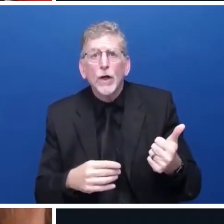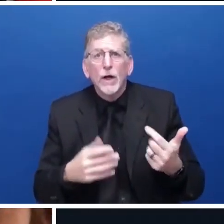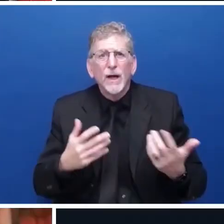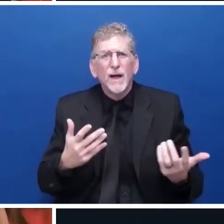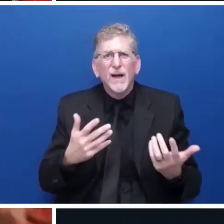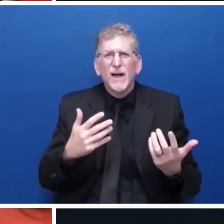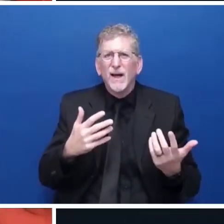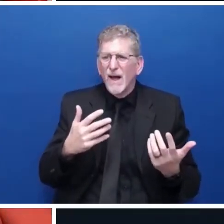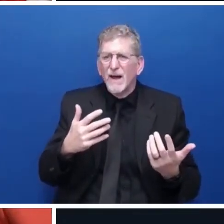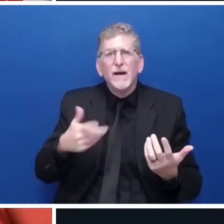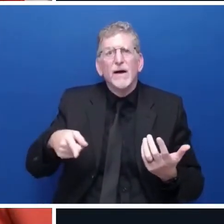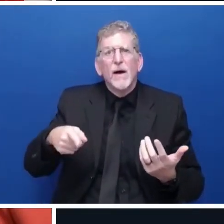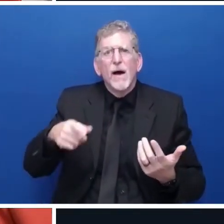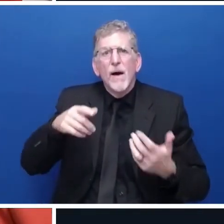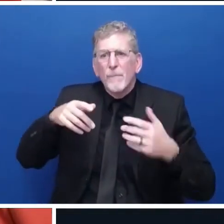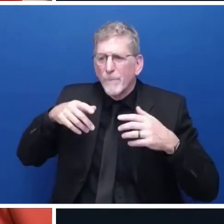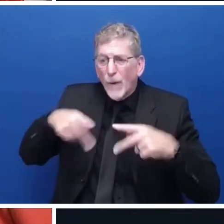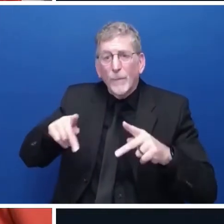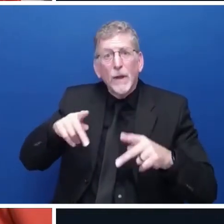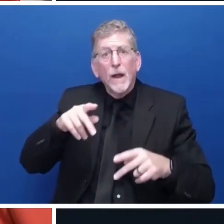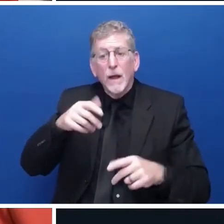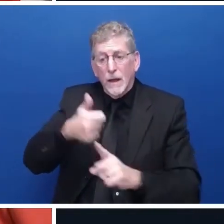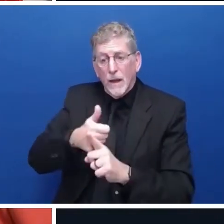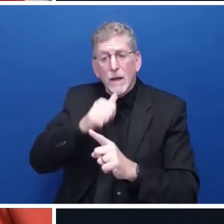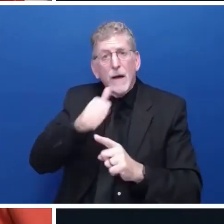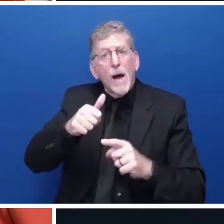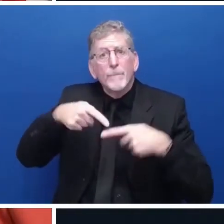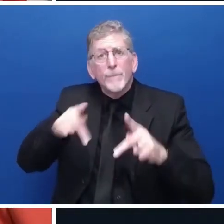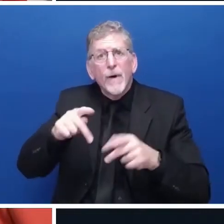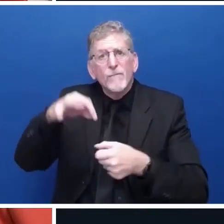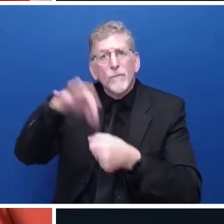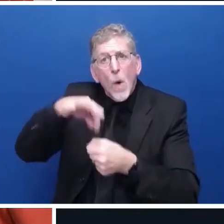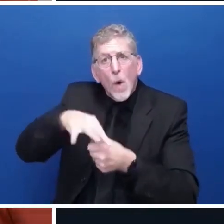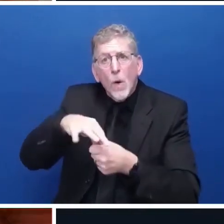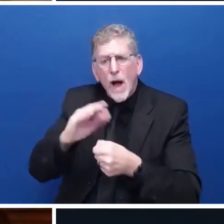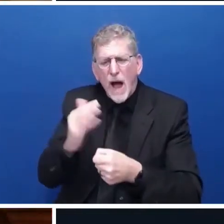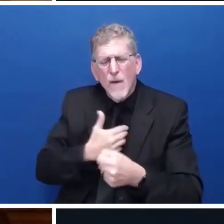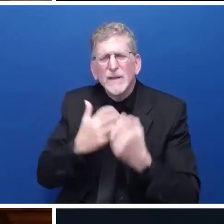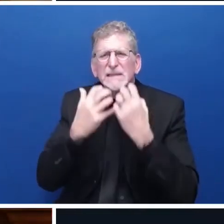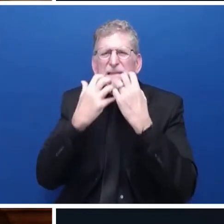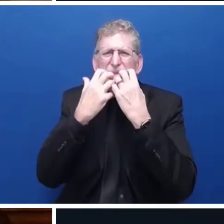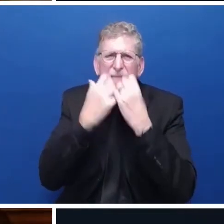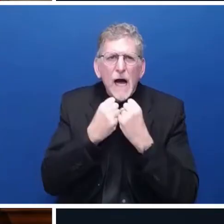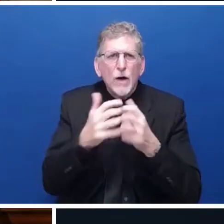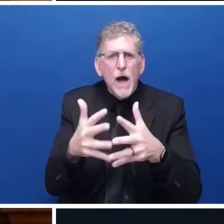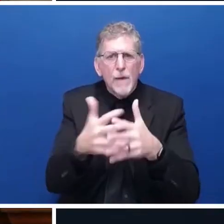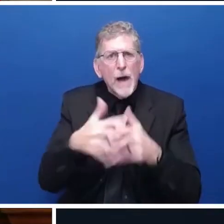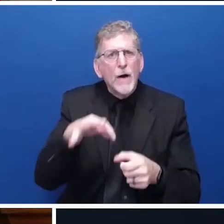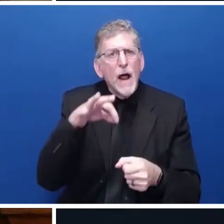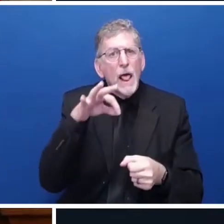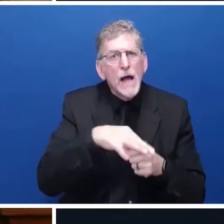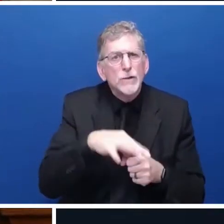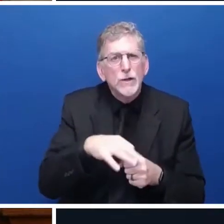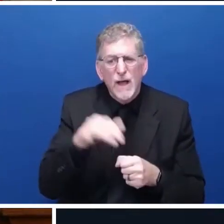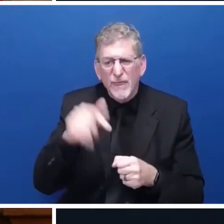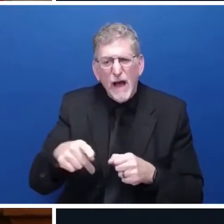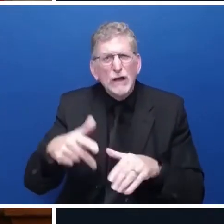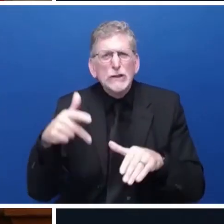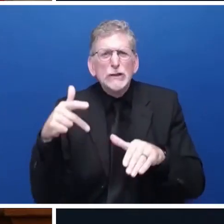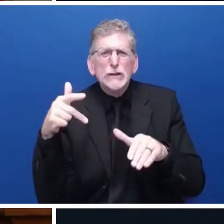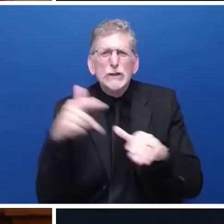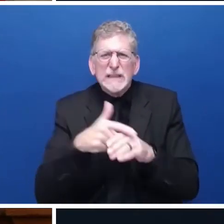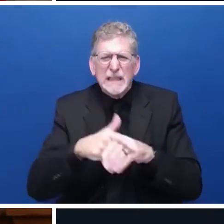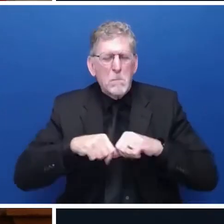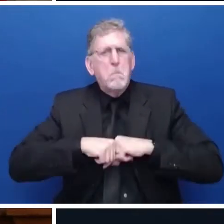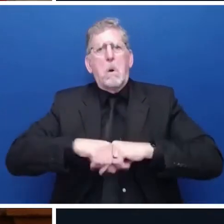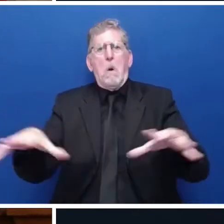sacred American elections. The cheating is rampant in our elections. It's rampant. It's very